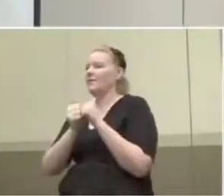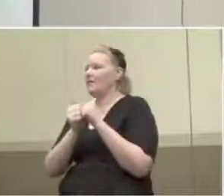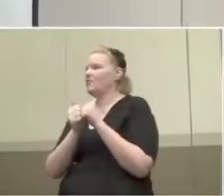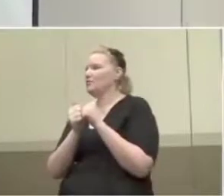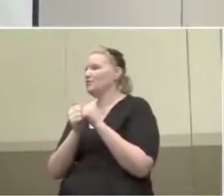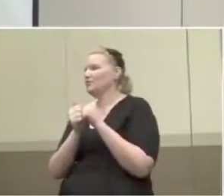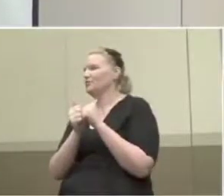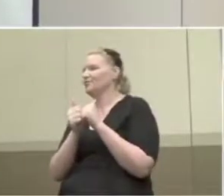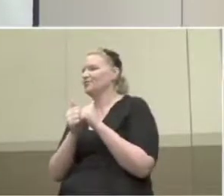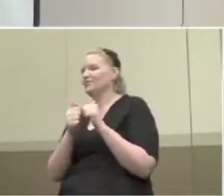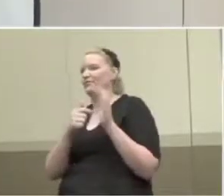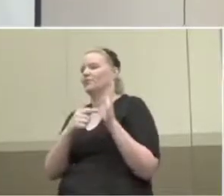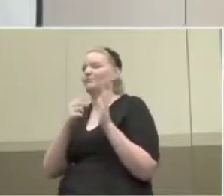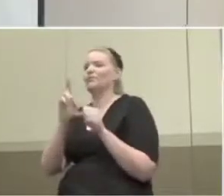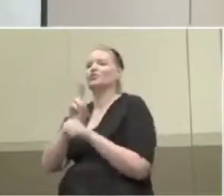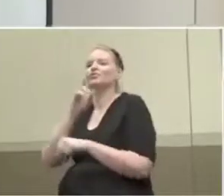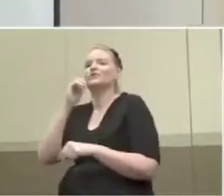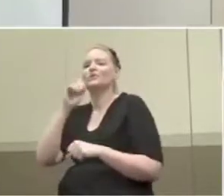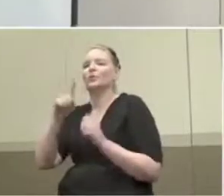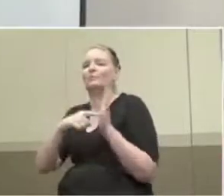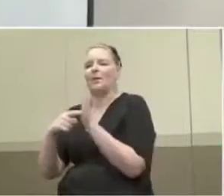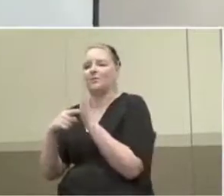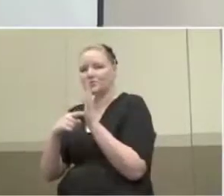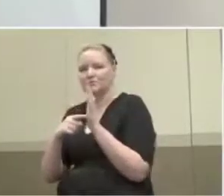up against our model and see what we get, okay?